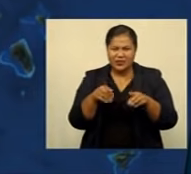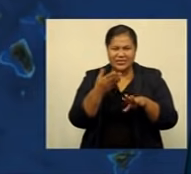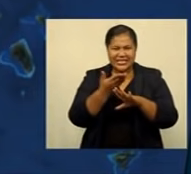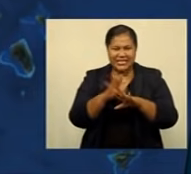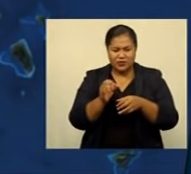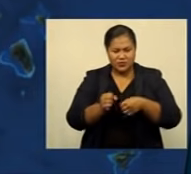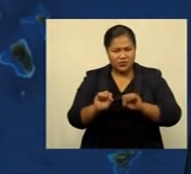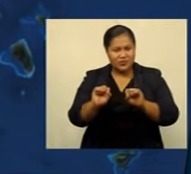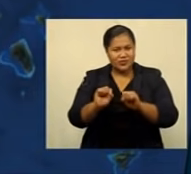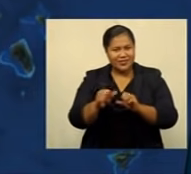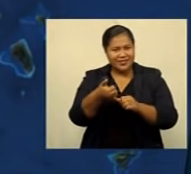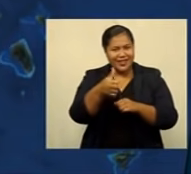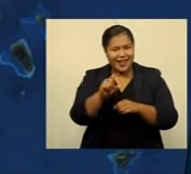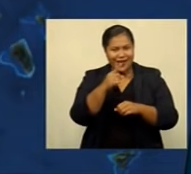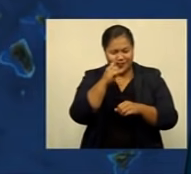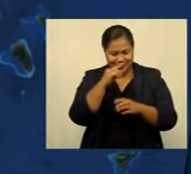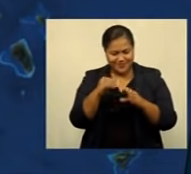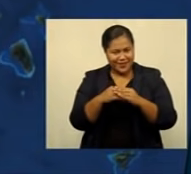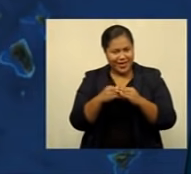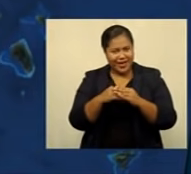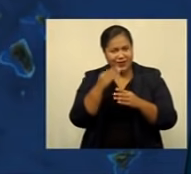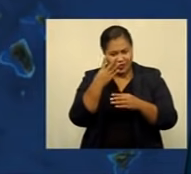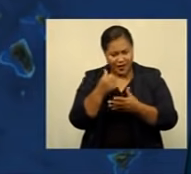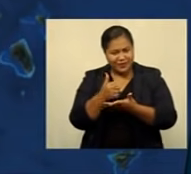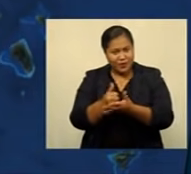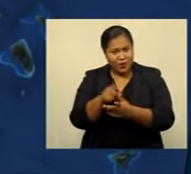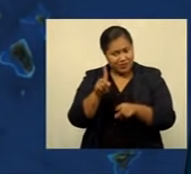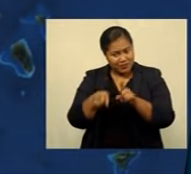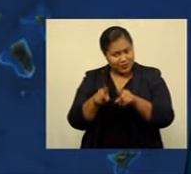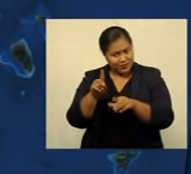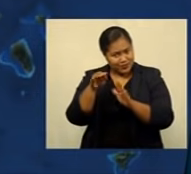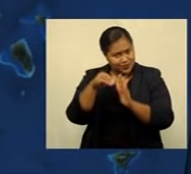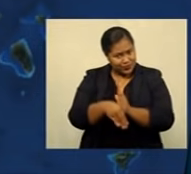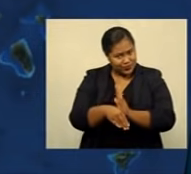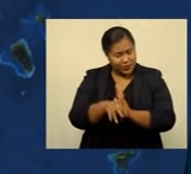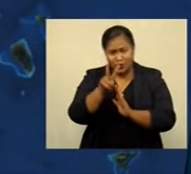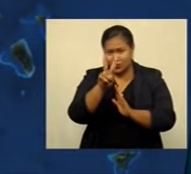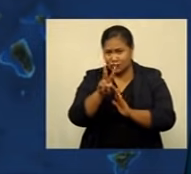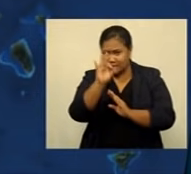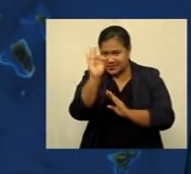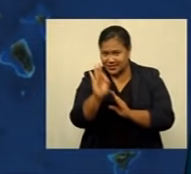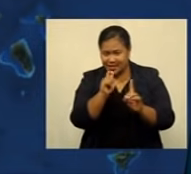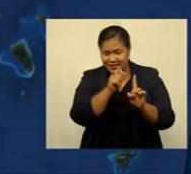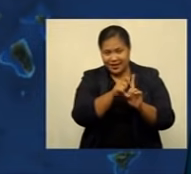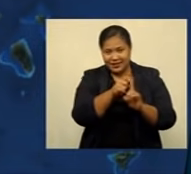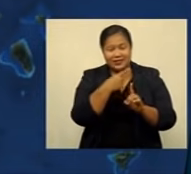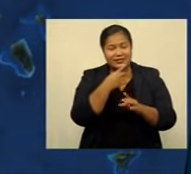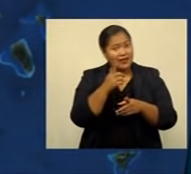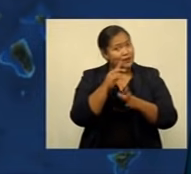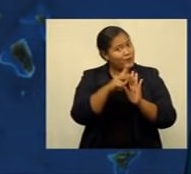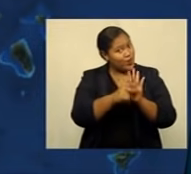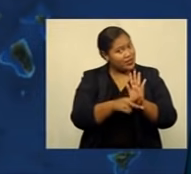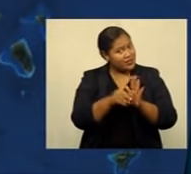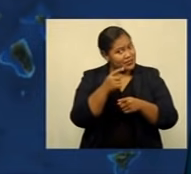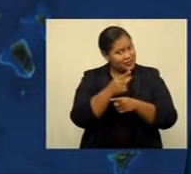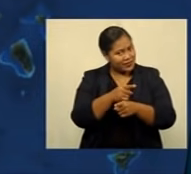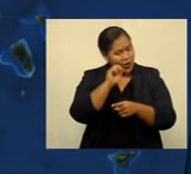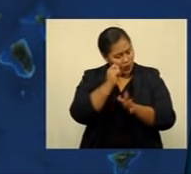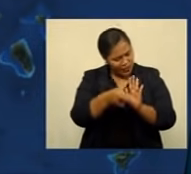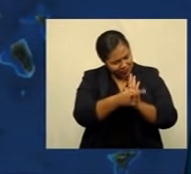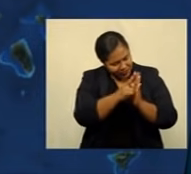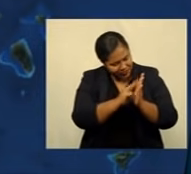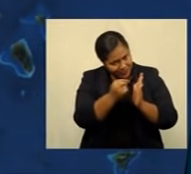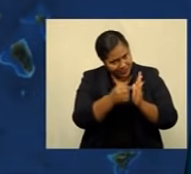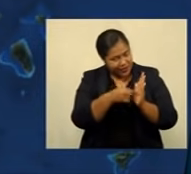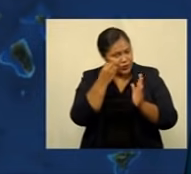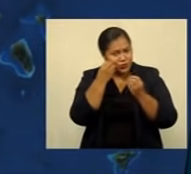allows the banks to tolerate inflation above its 2% target, and Lagarde had said that policy guidance would be revisited to demonstrate